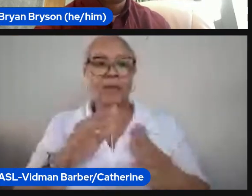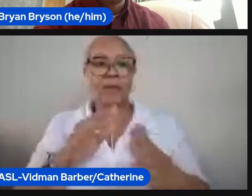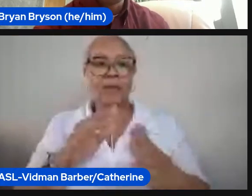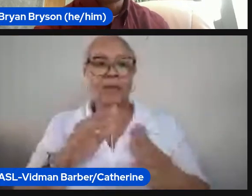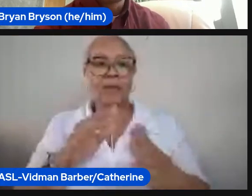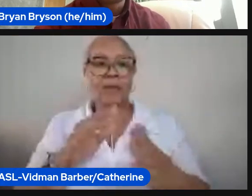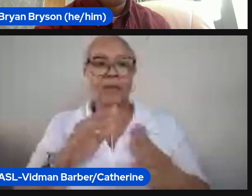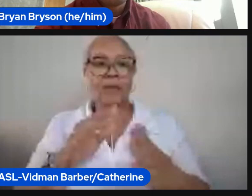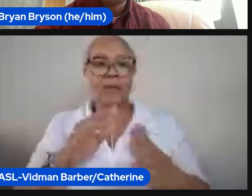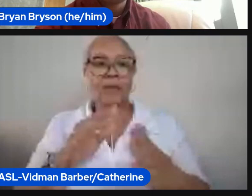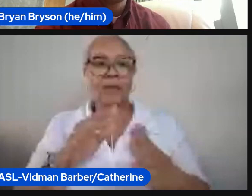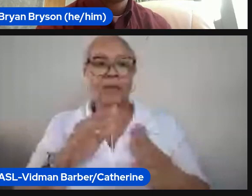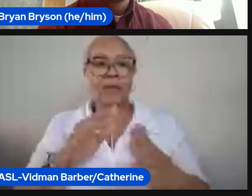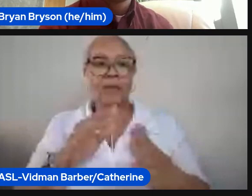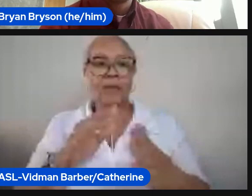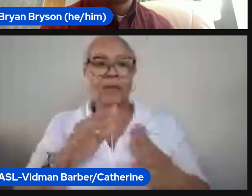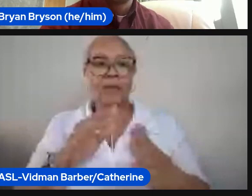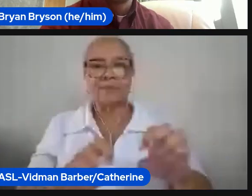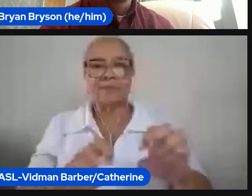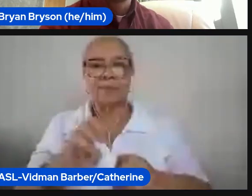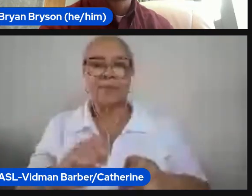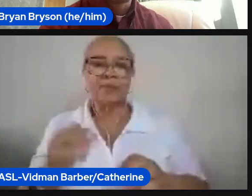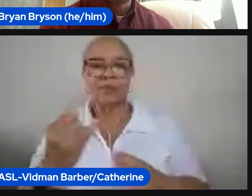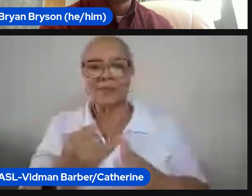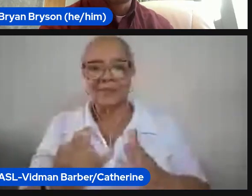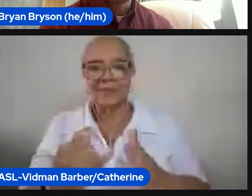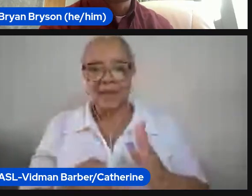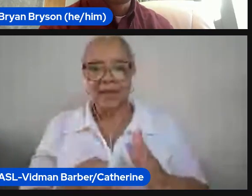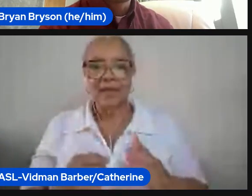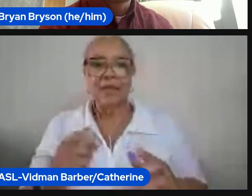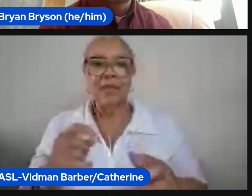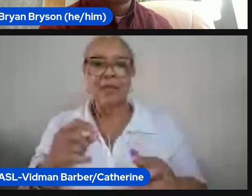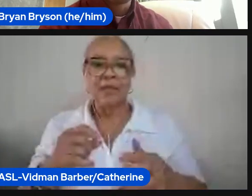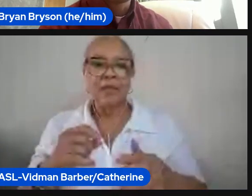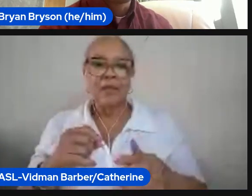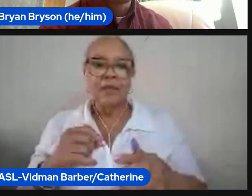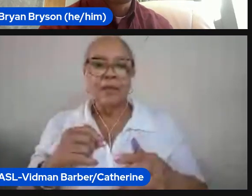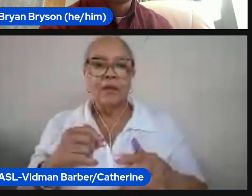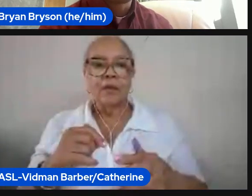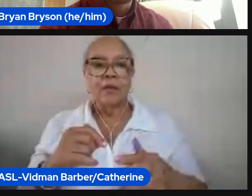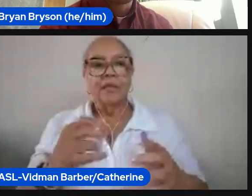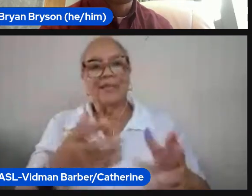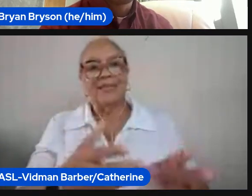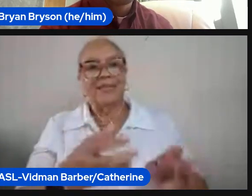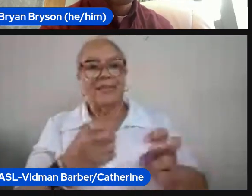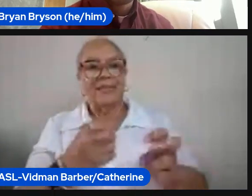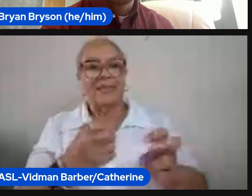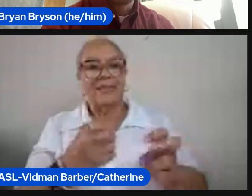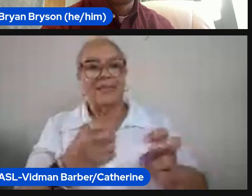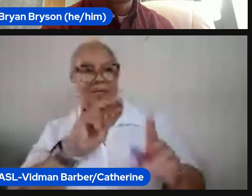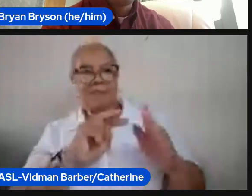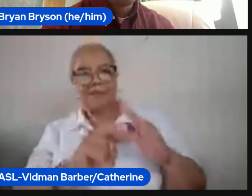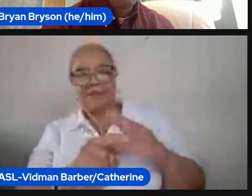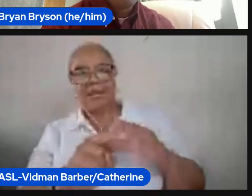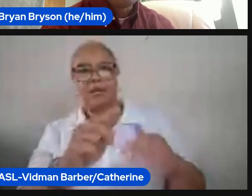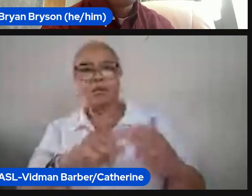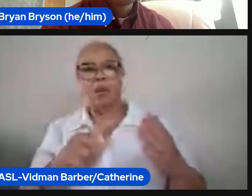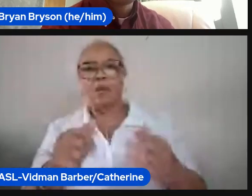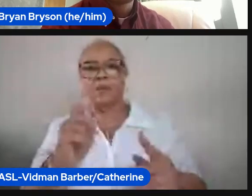on experimental design, deriving insights from what other people observe in